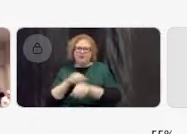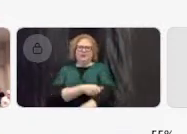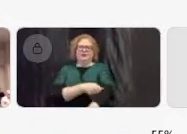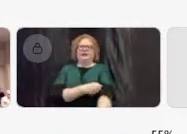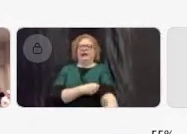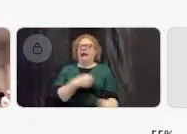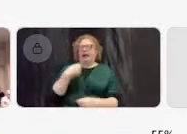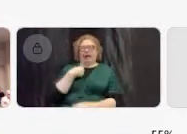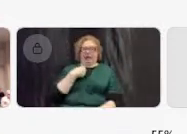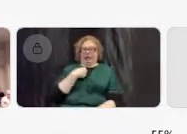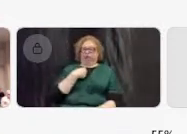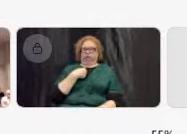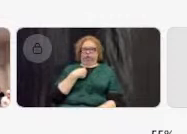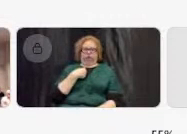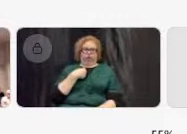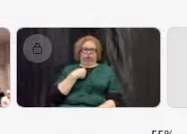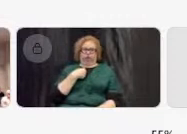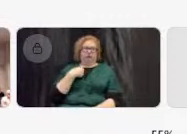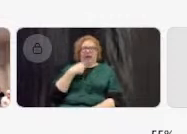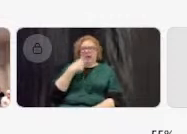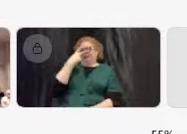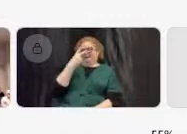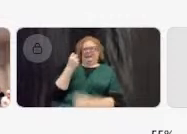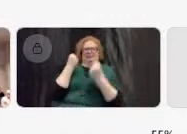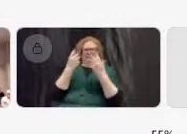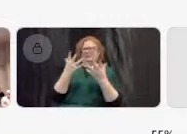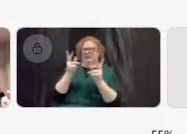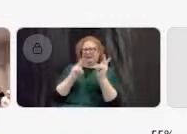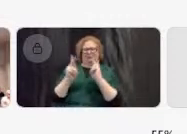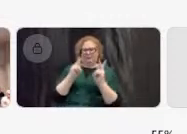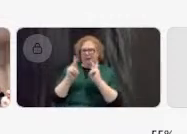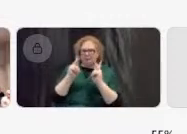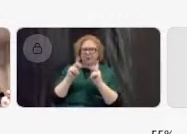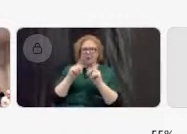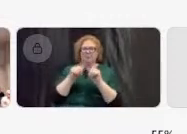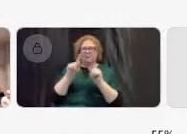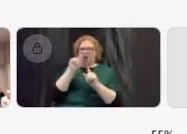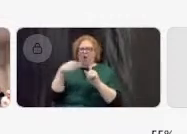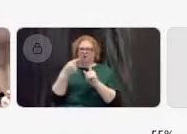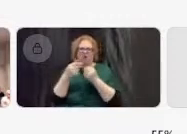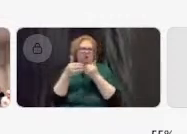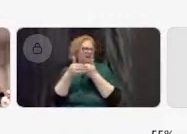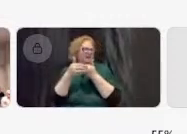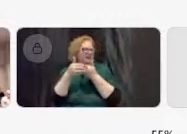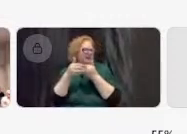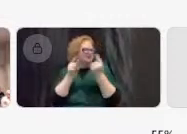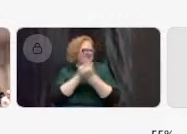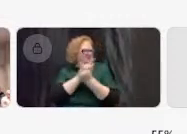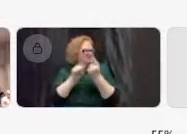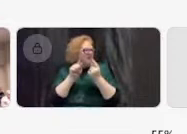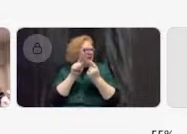I've seen a lot of these people. I've probably only met these neighbors that are so neighborly.